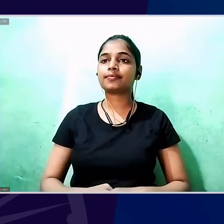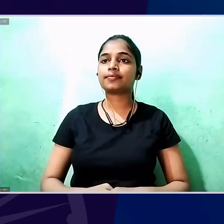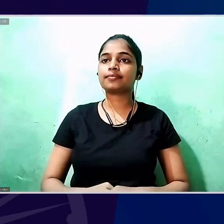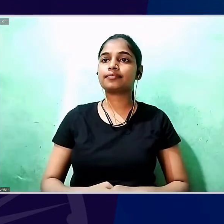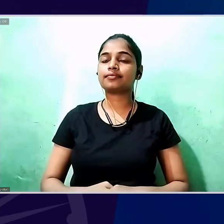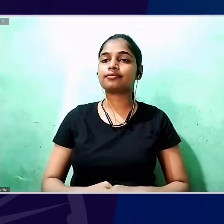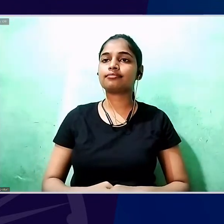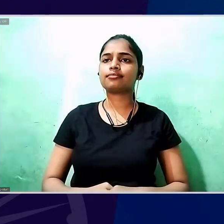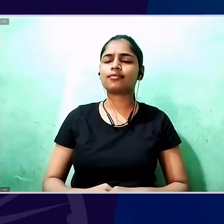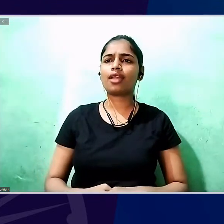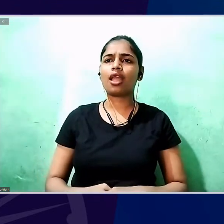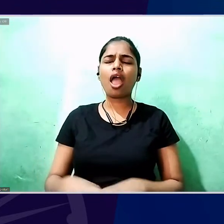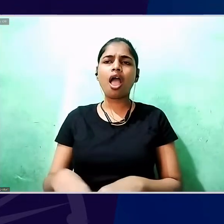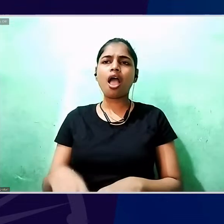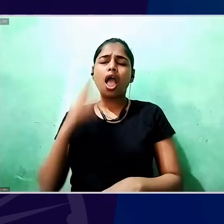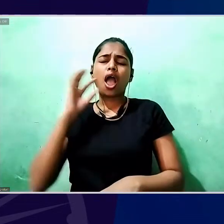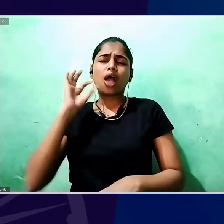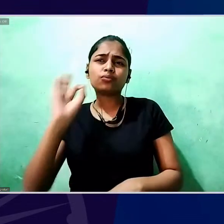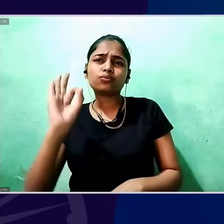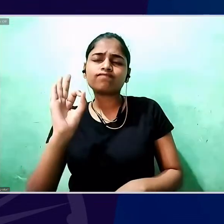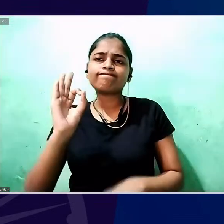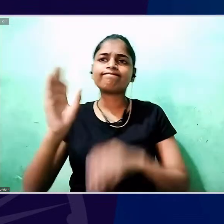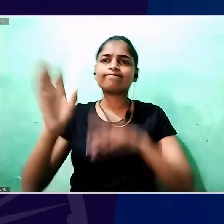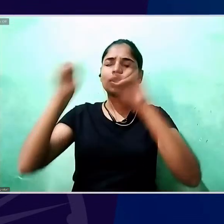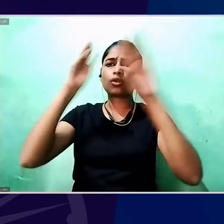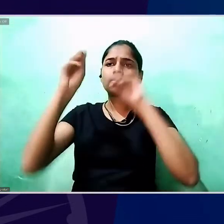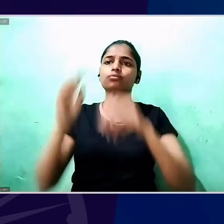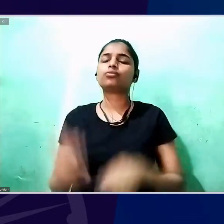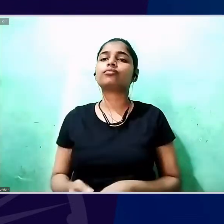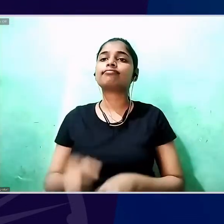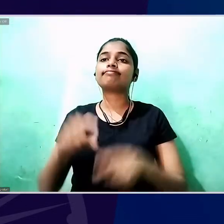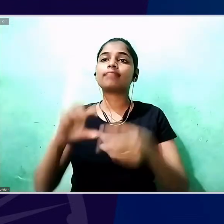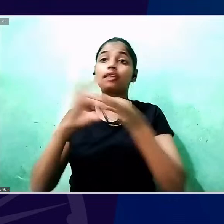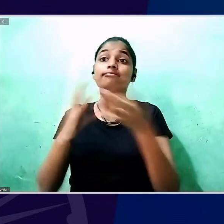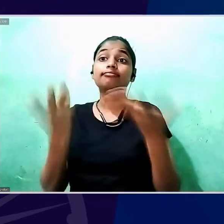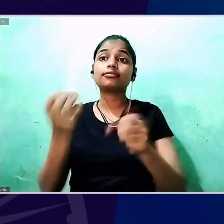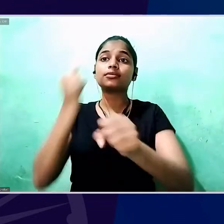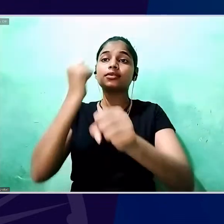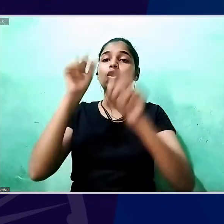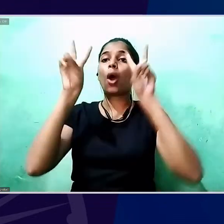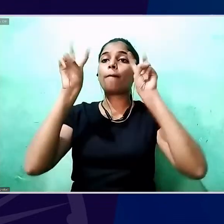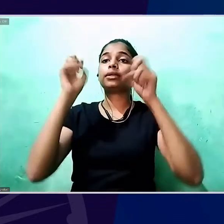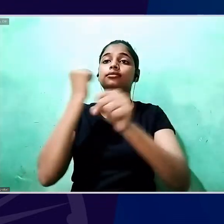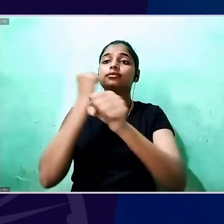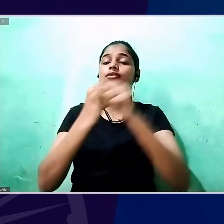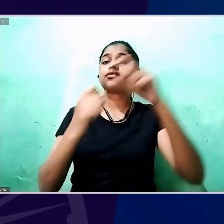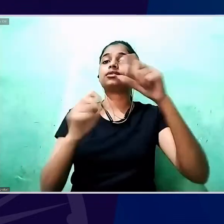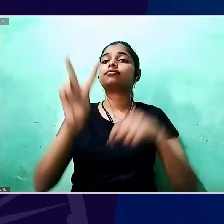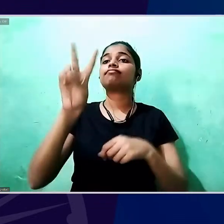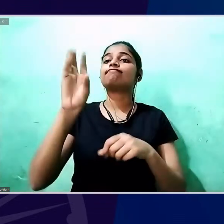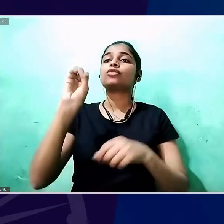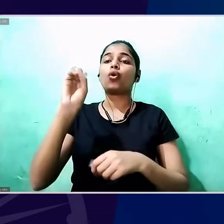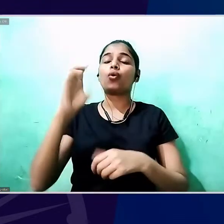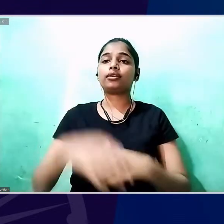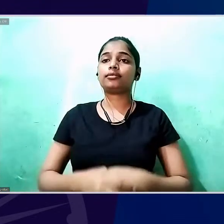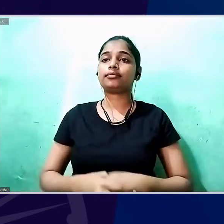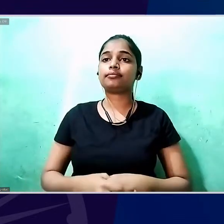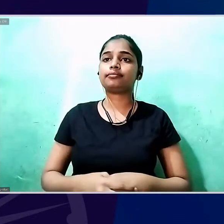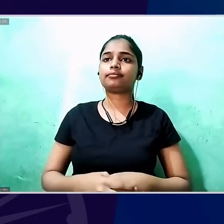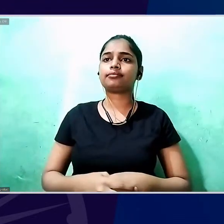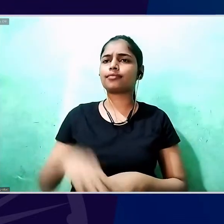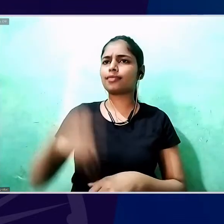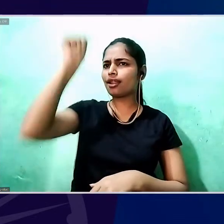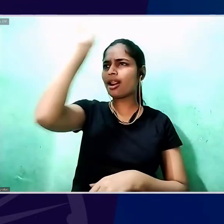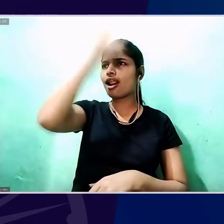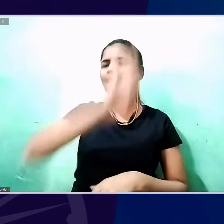information related to G20 presidency. We are proud that India assumed the G20